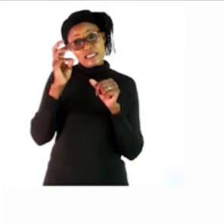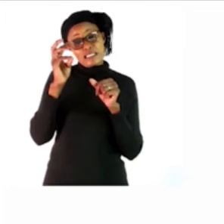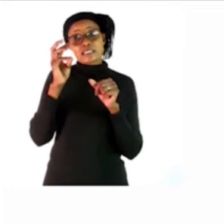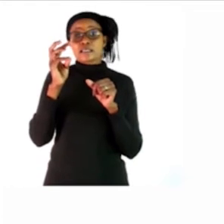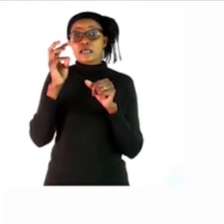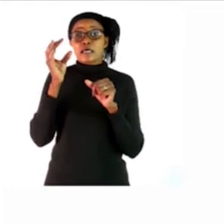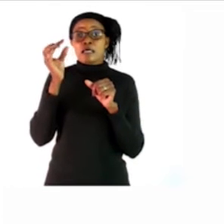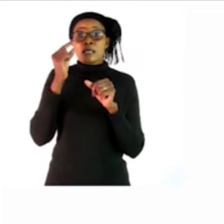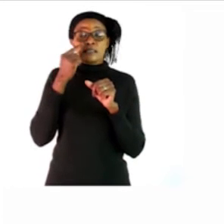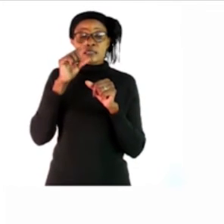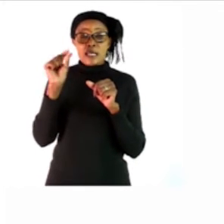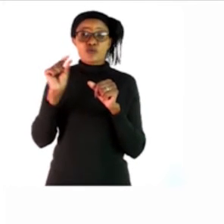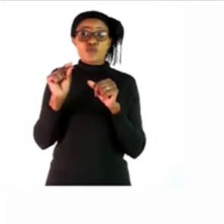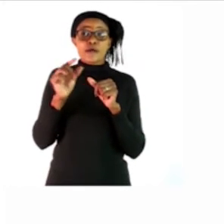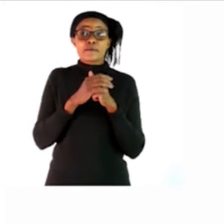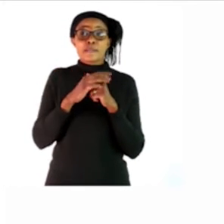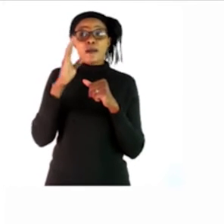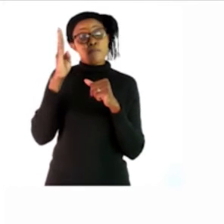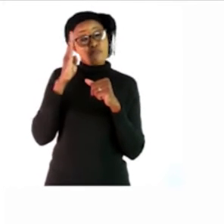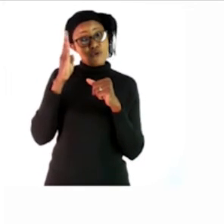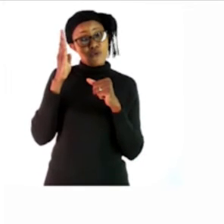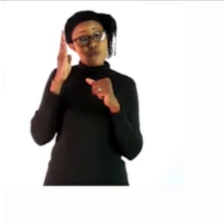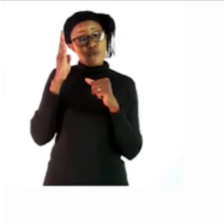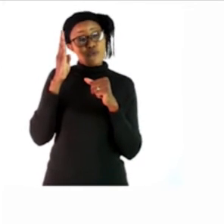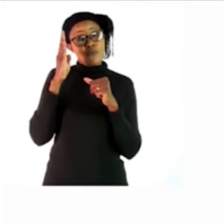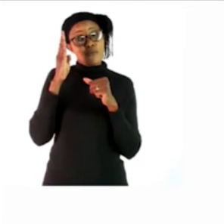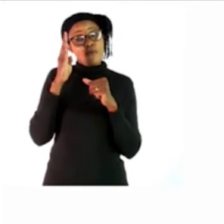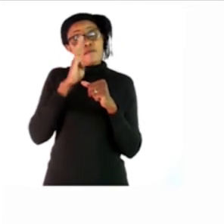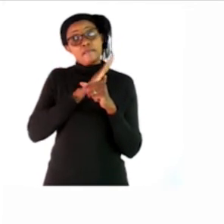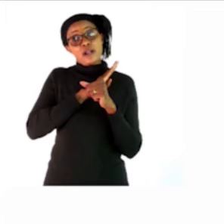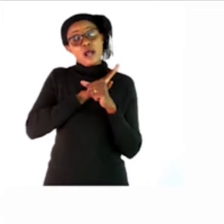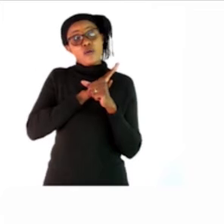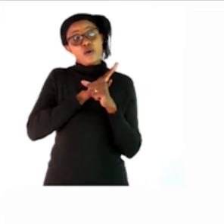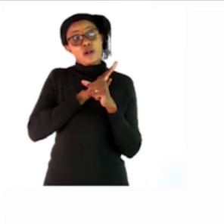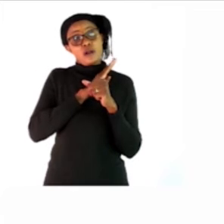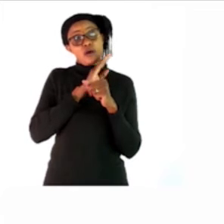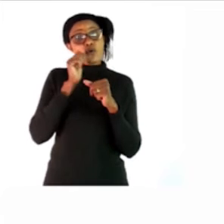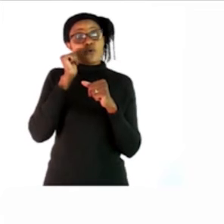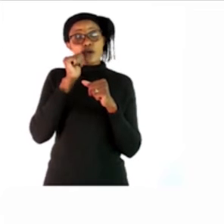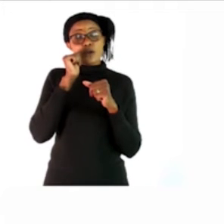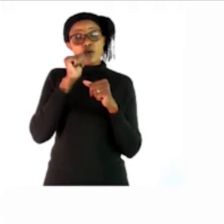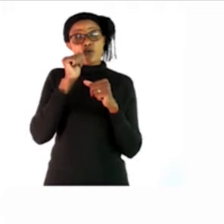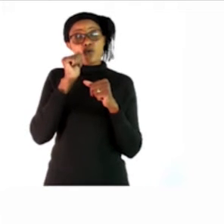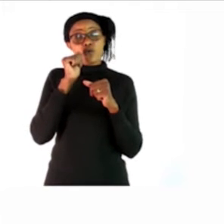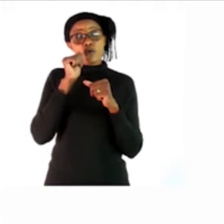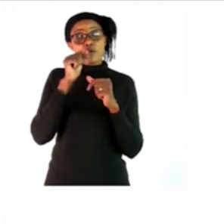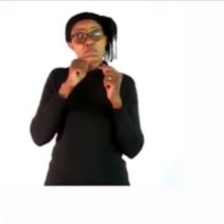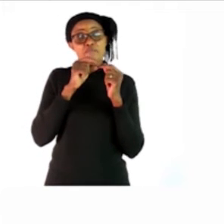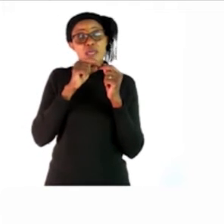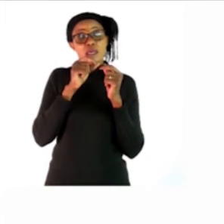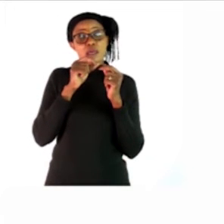use of blue, brown, yellow,